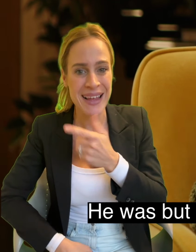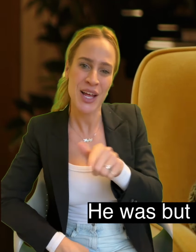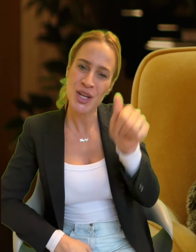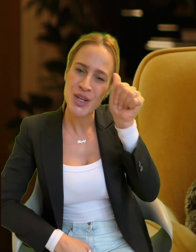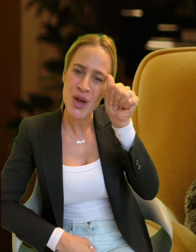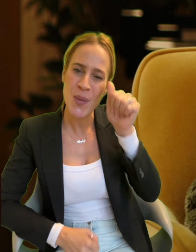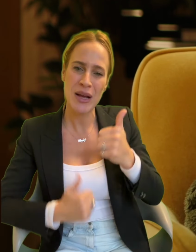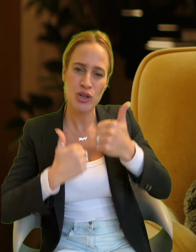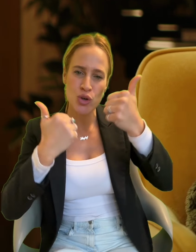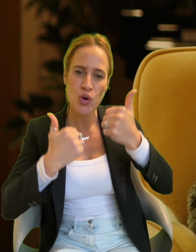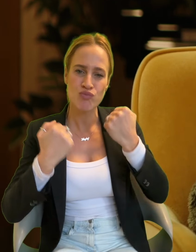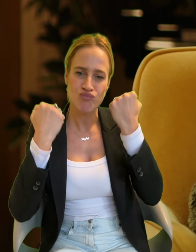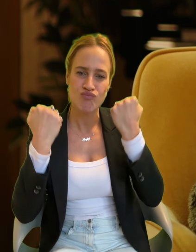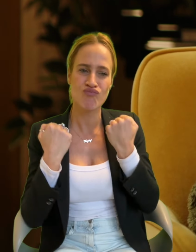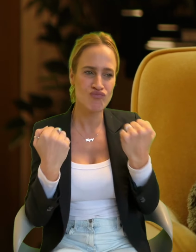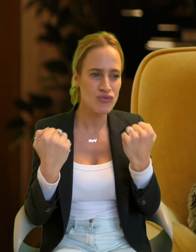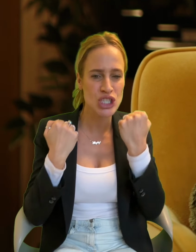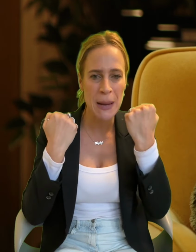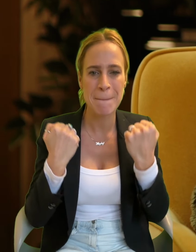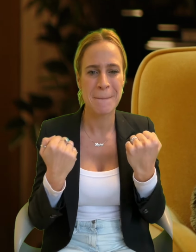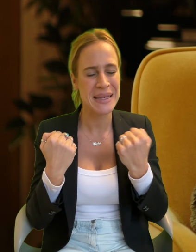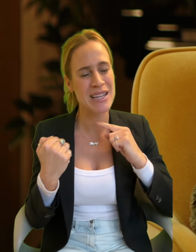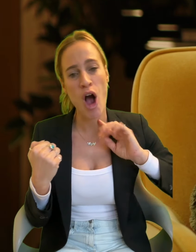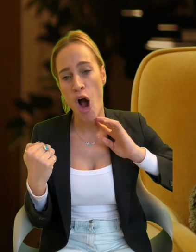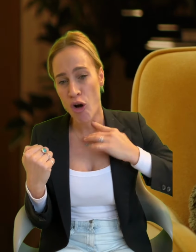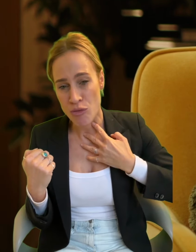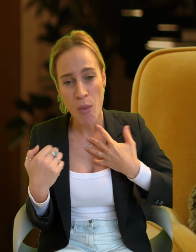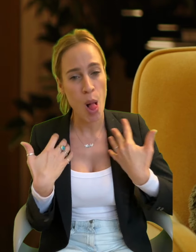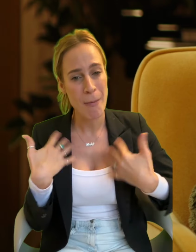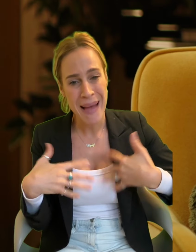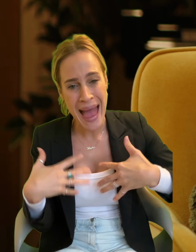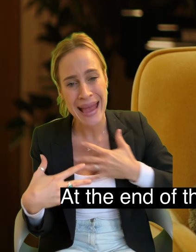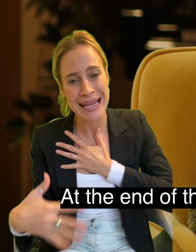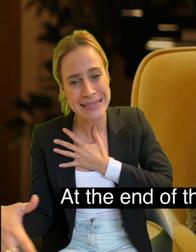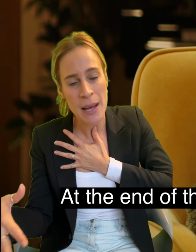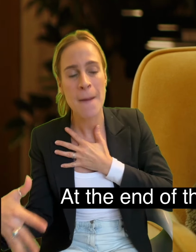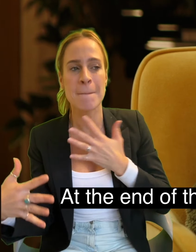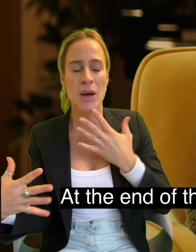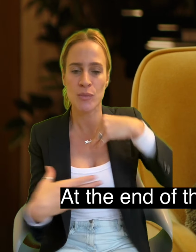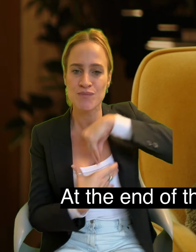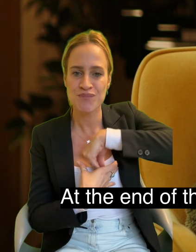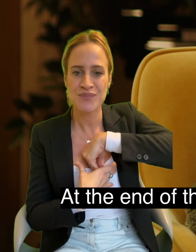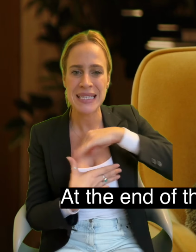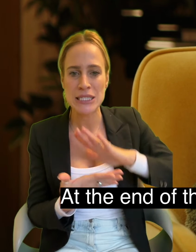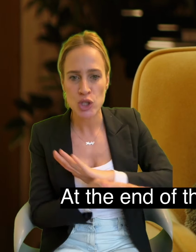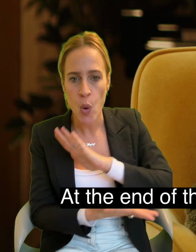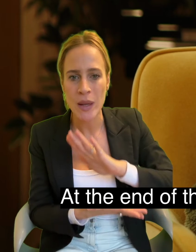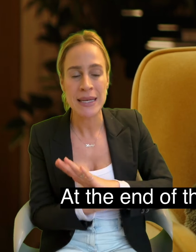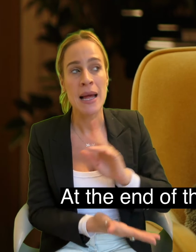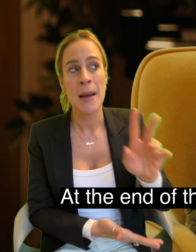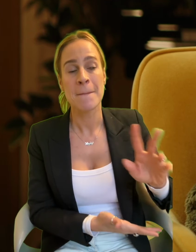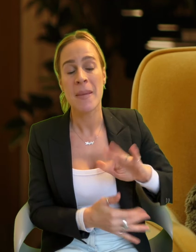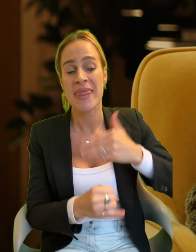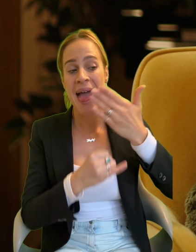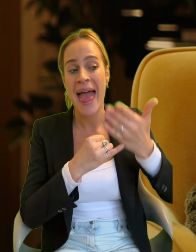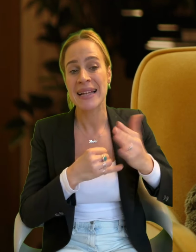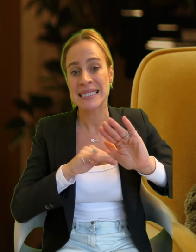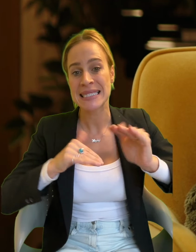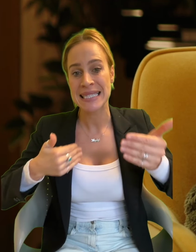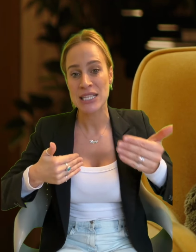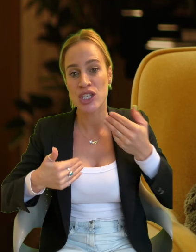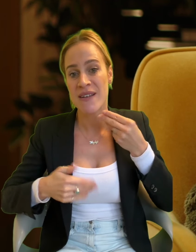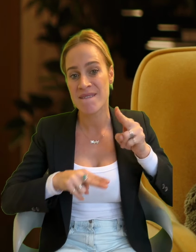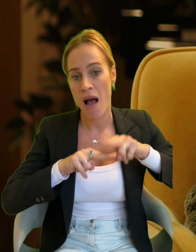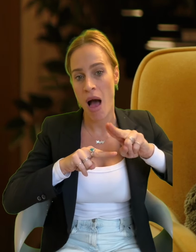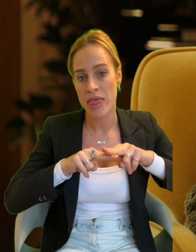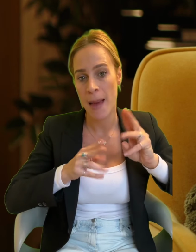good workout, it's horrible. It's hard. But there's an enjoyment with it. And at the end of the session, his dad come over and his mum, and they were just so